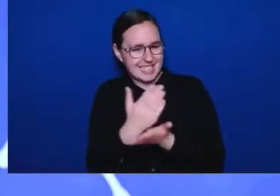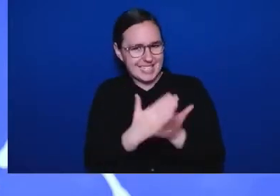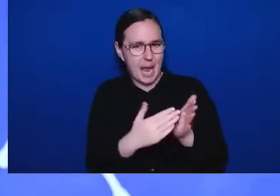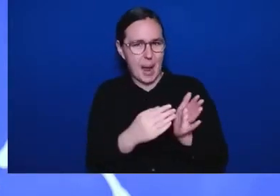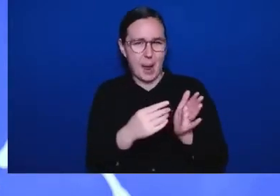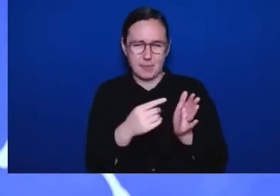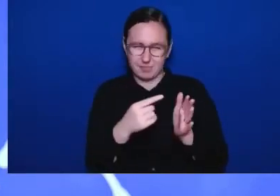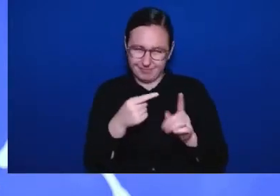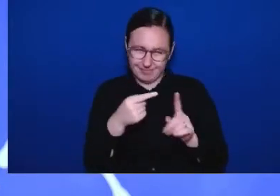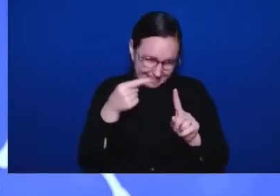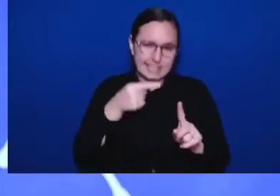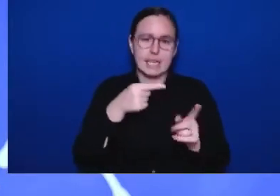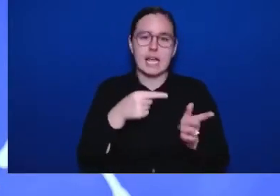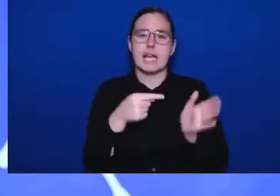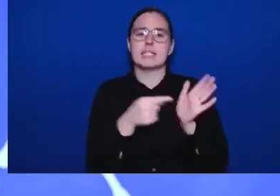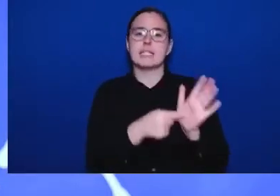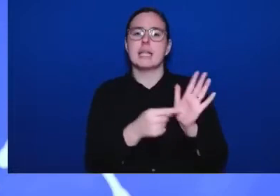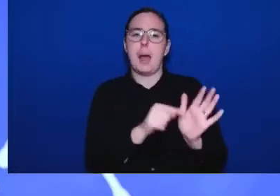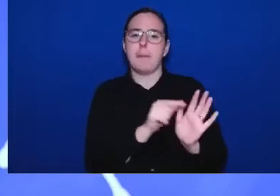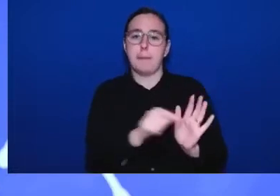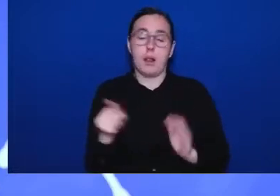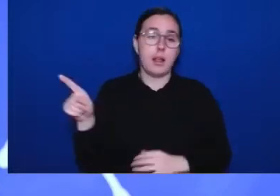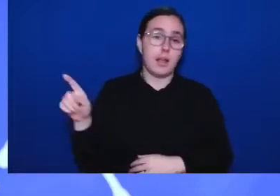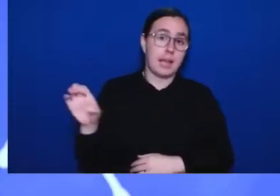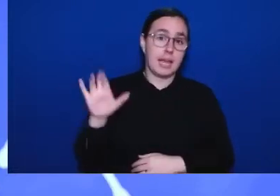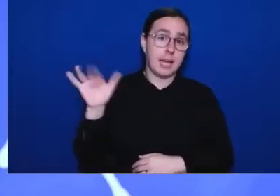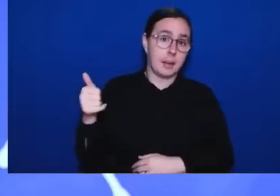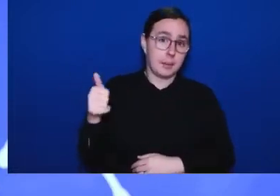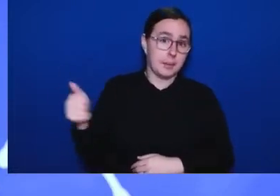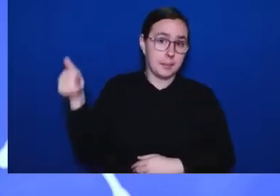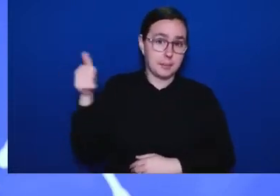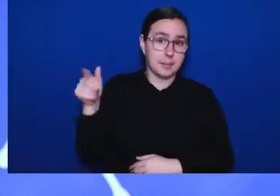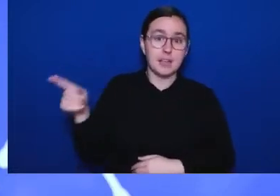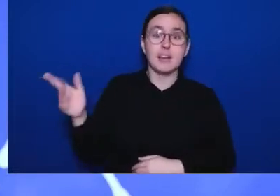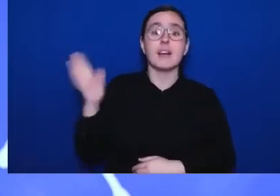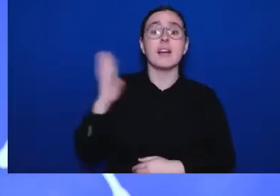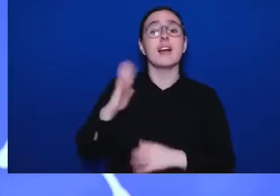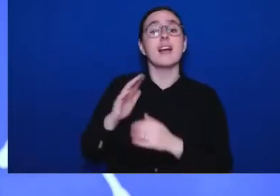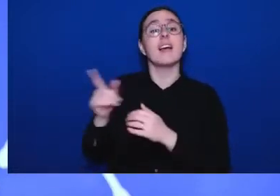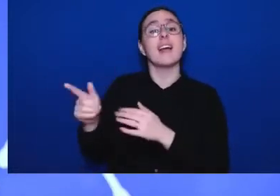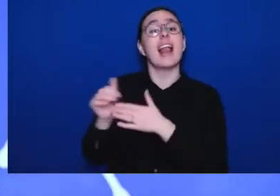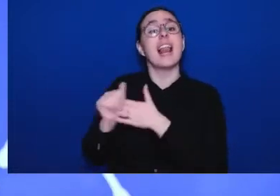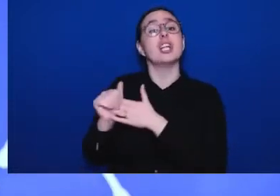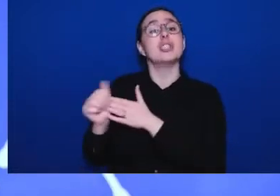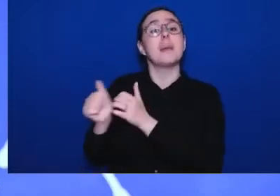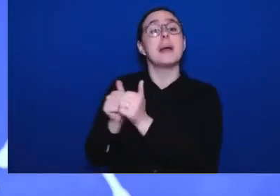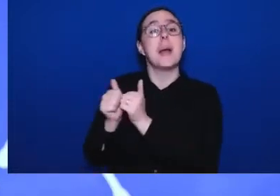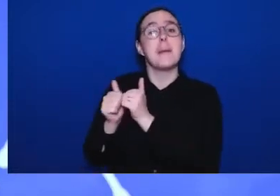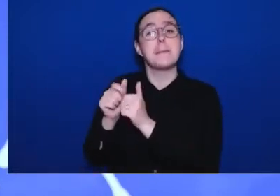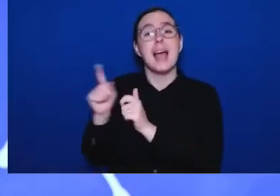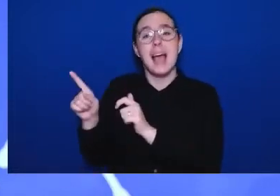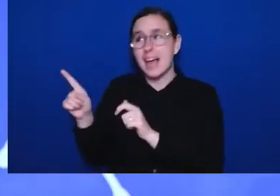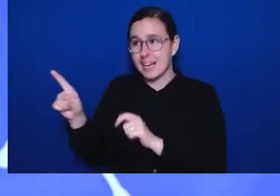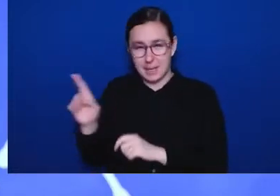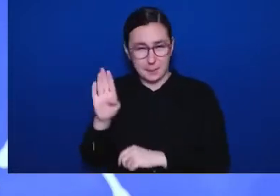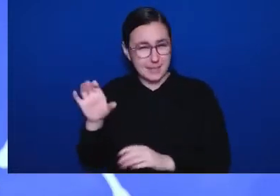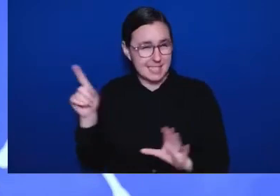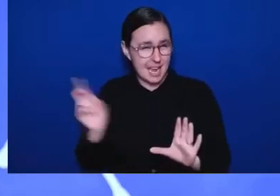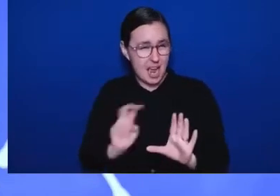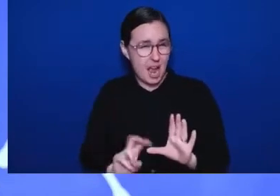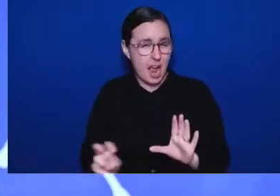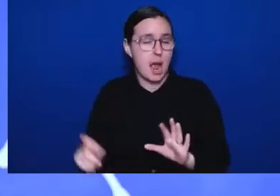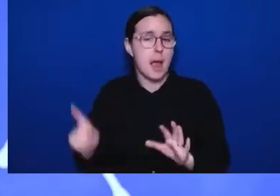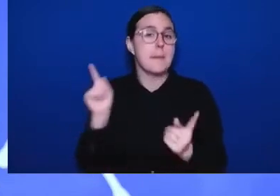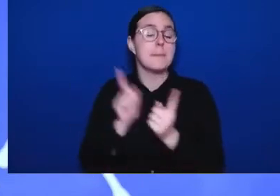Eby working in the leadership campaign is meeting people around the province. And this was a key issue that was brought